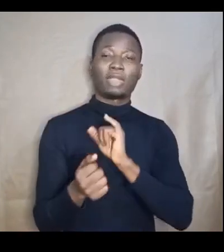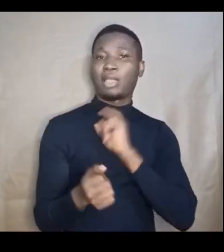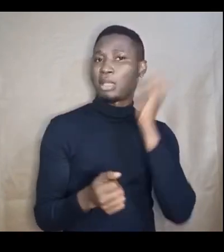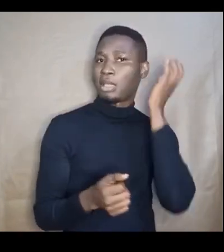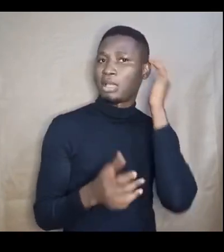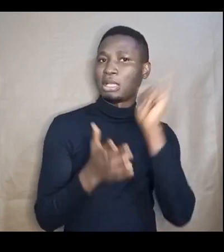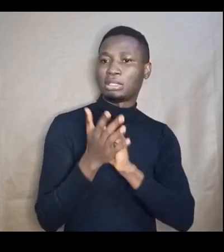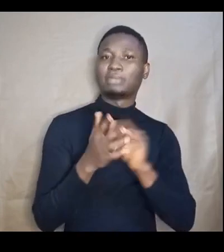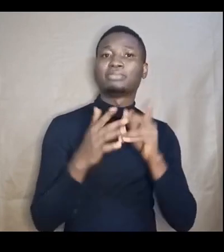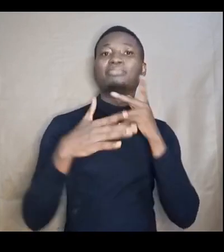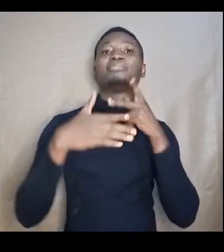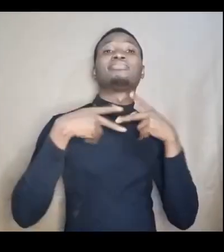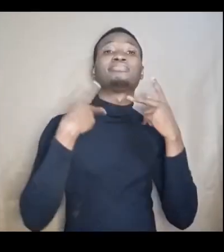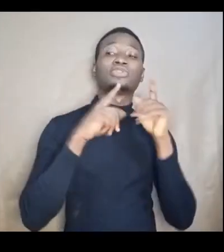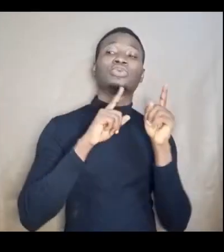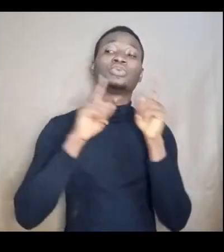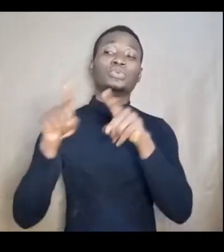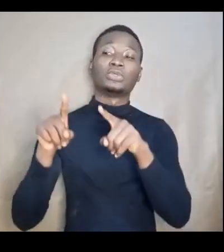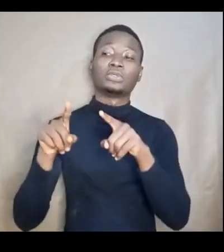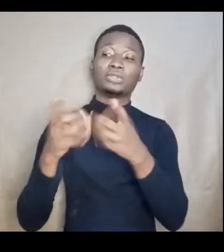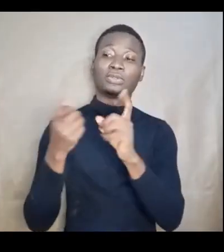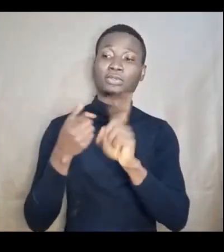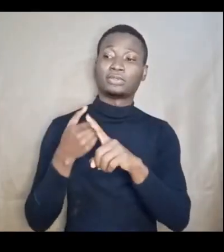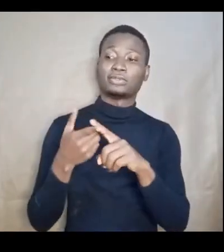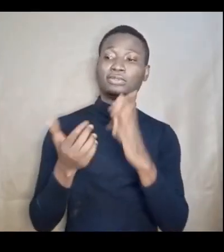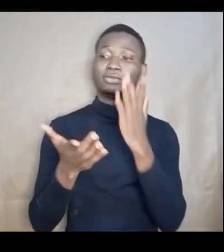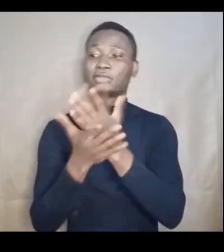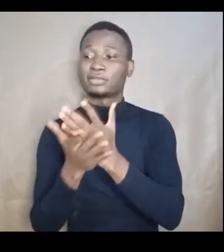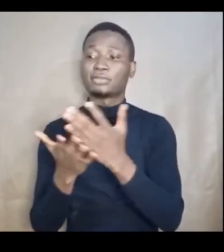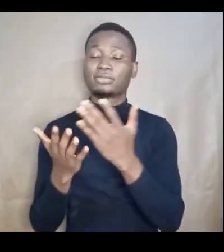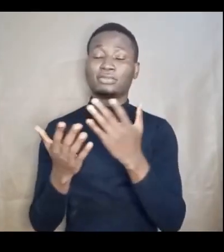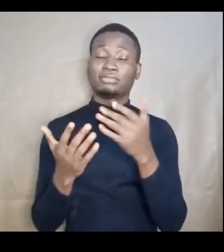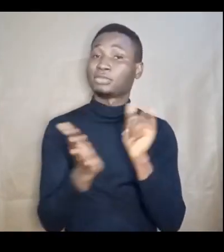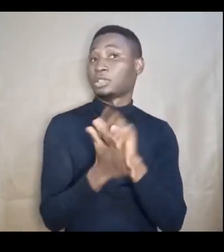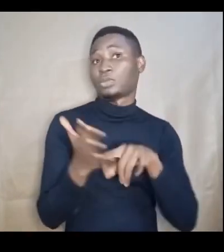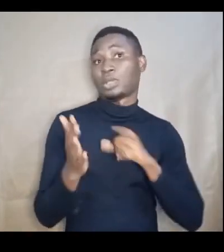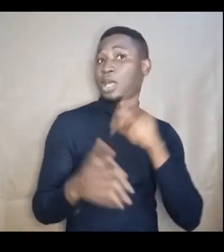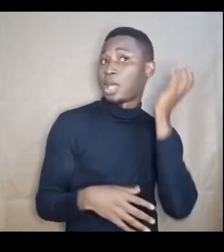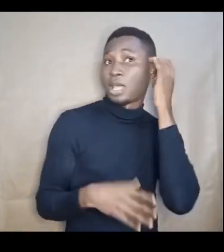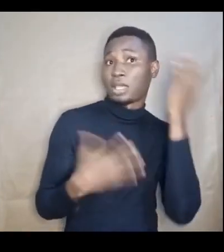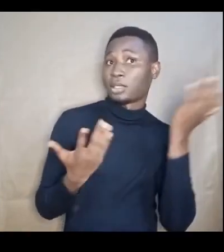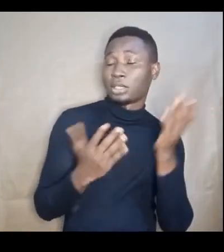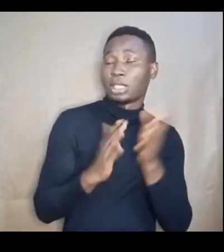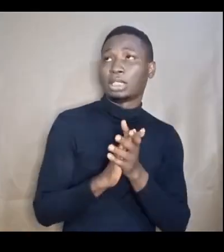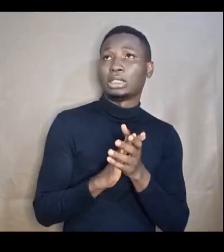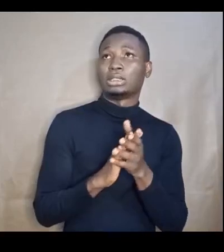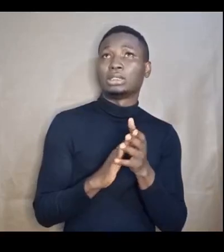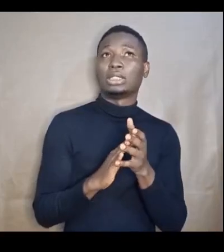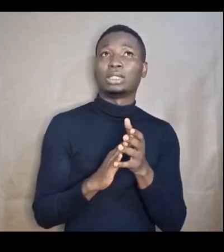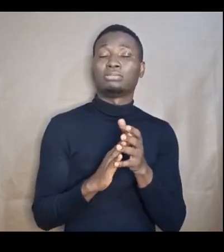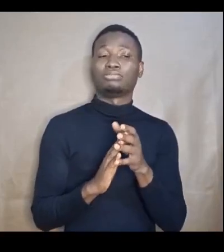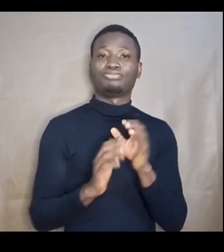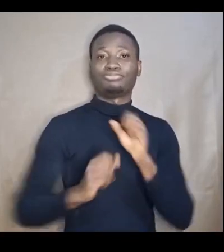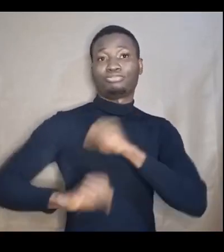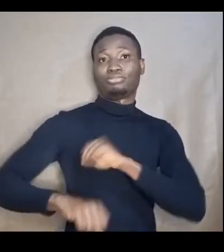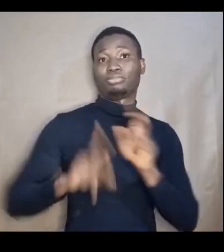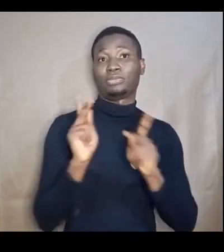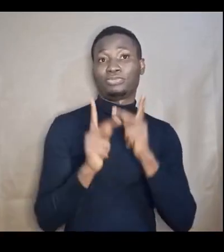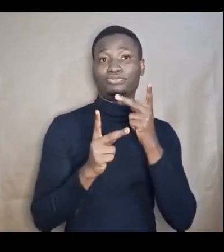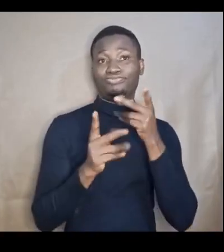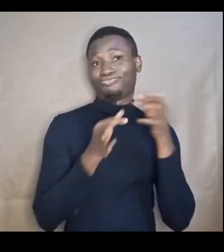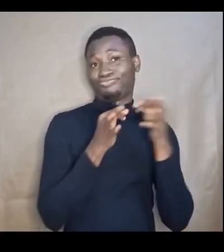the place. Rather, this is the account I was given by the agencies, security agencies, is